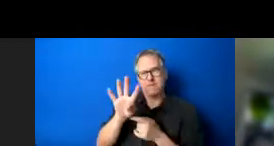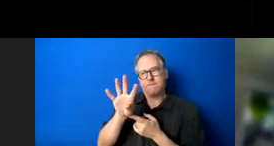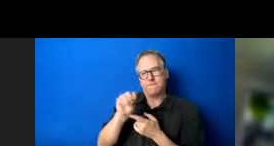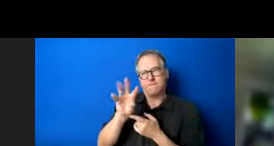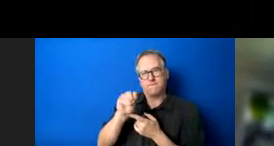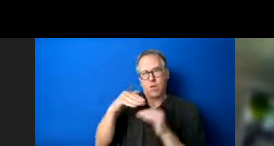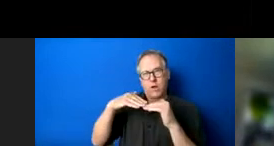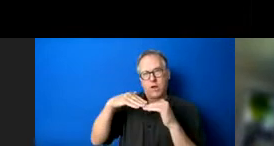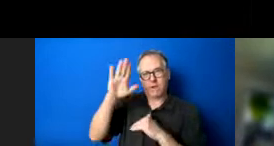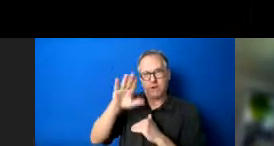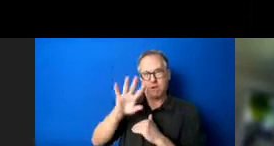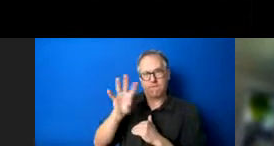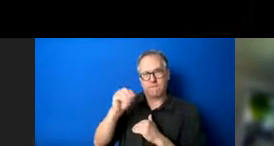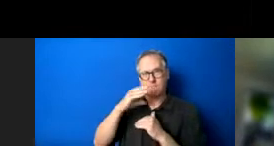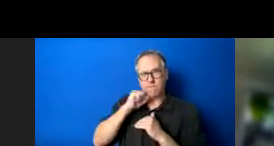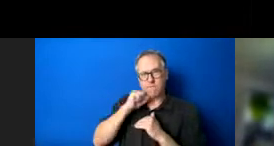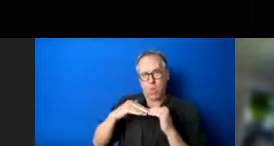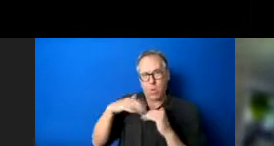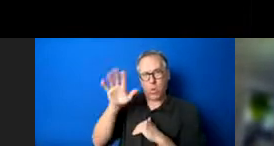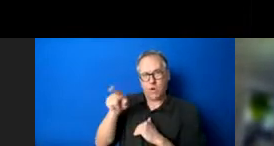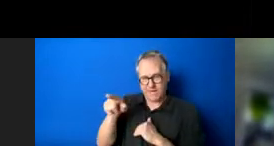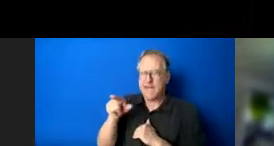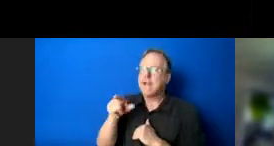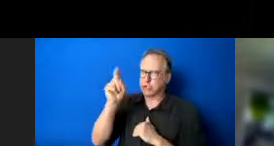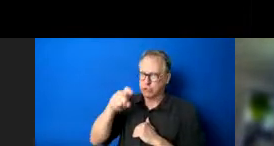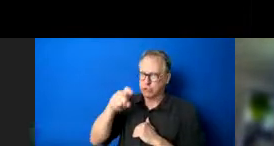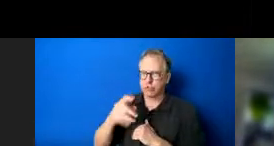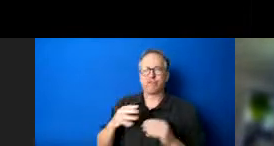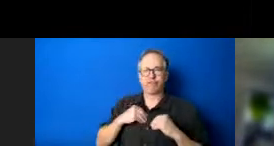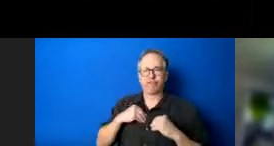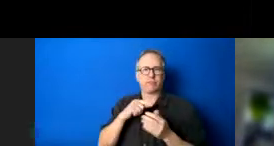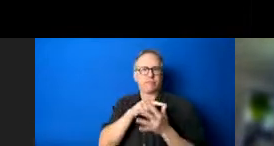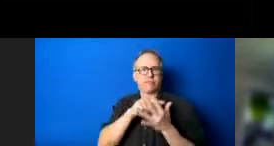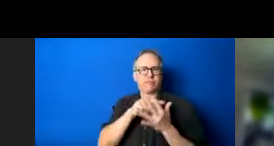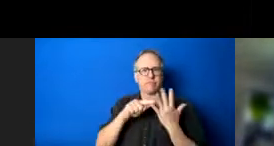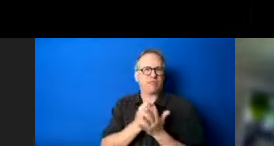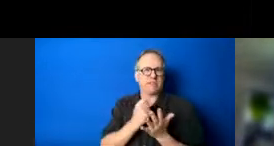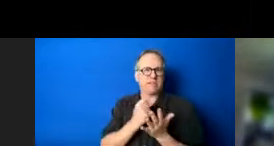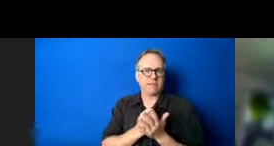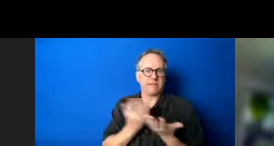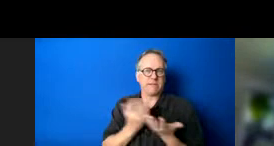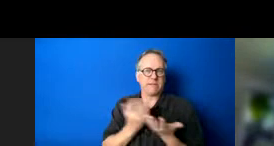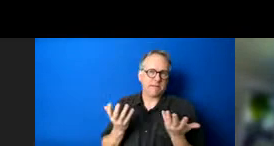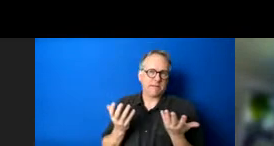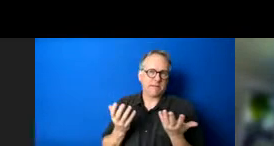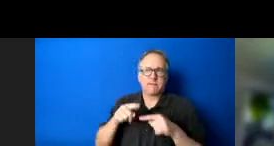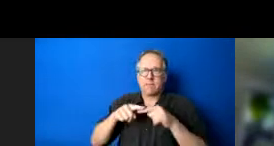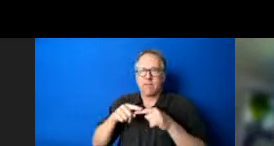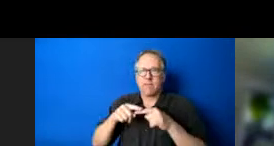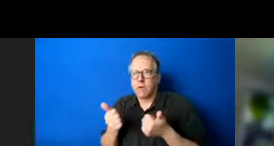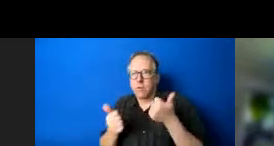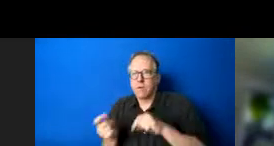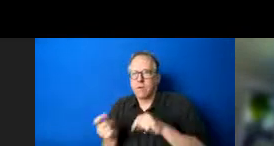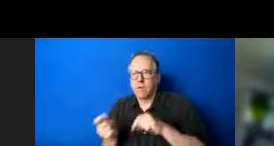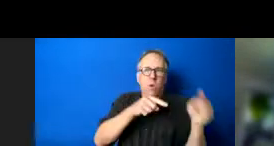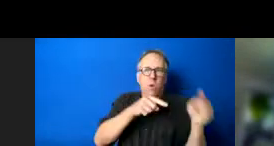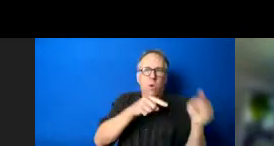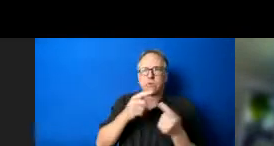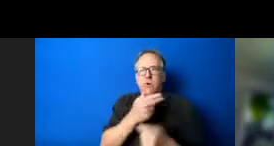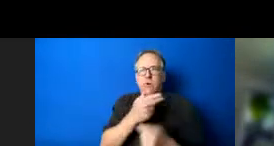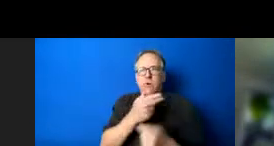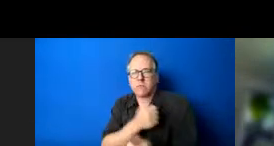or older should be eligible for treatment based on who is hospitalized and dying in their state. So